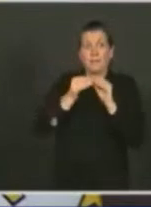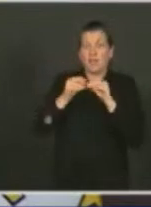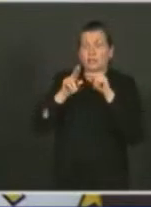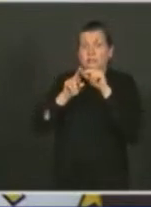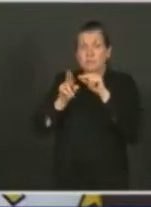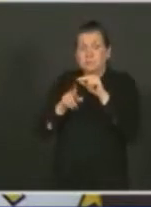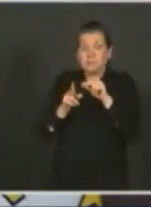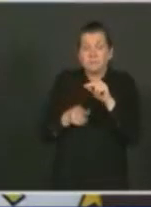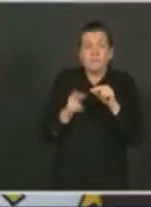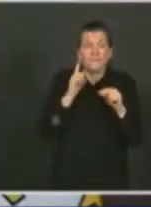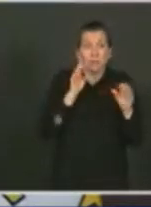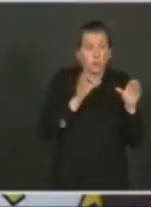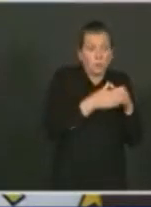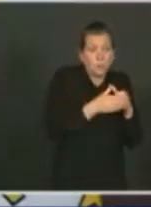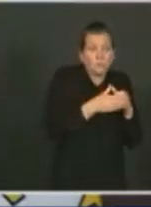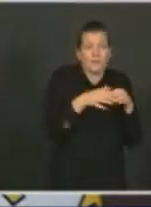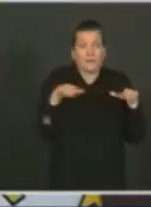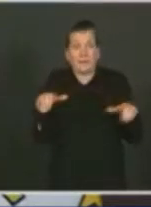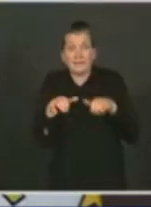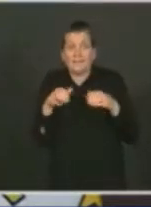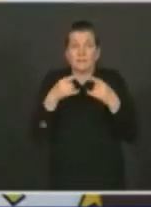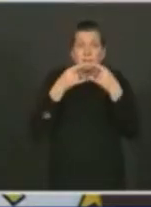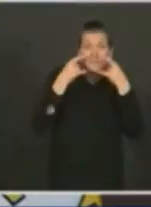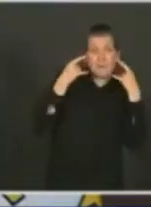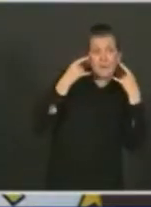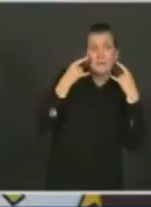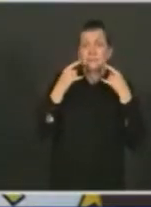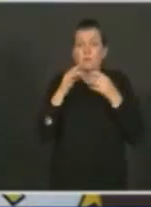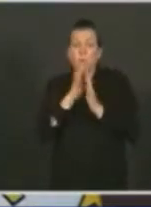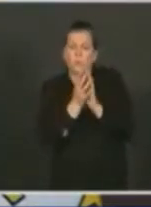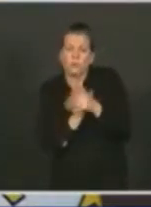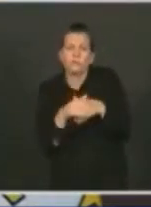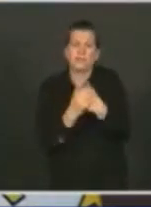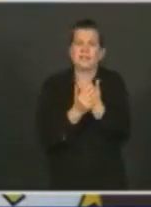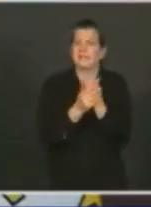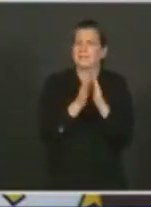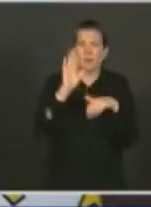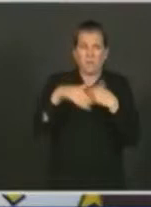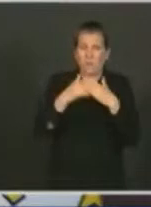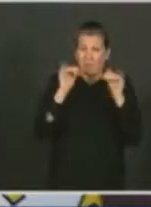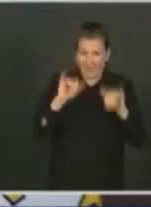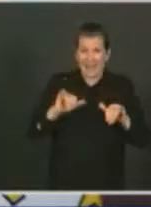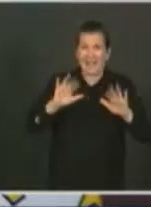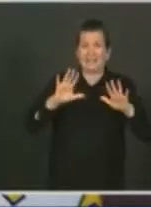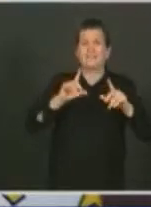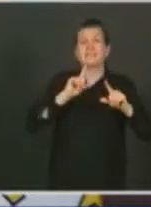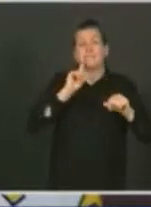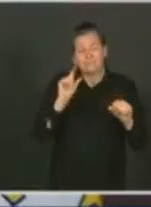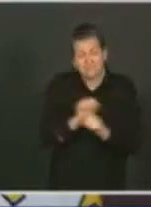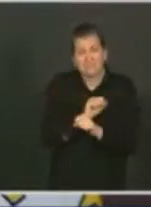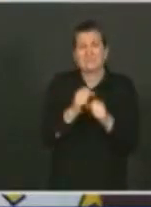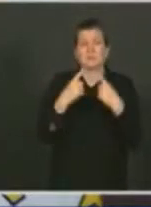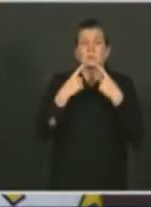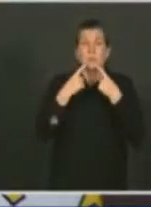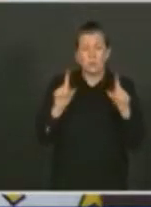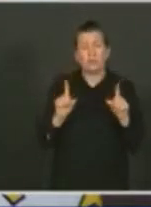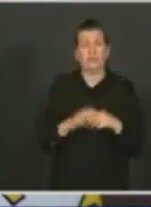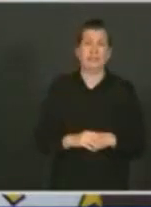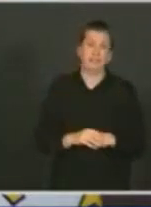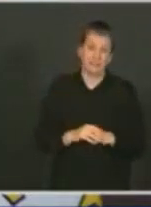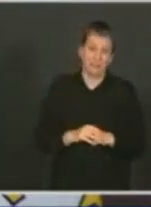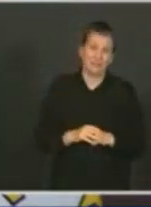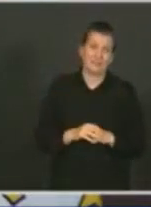restrict late night activities, to encourage mask wearing and hand washing, these are things that we all need to be doing at this point. Throughout the crisis, they have done